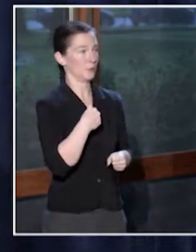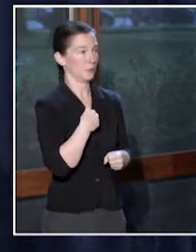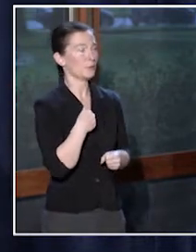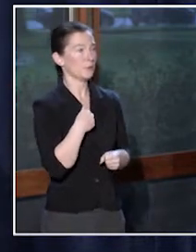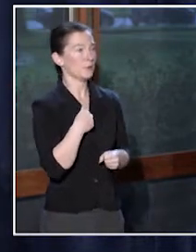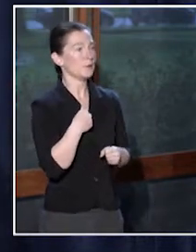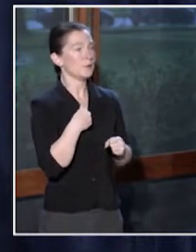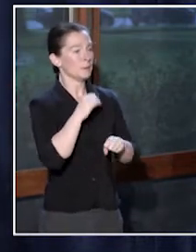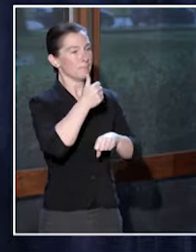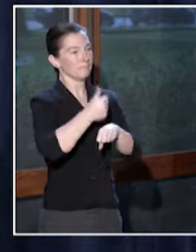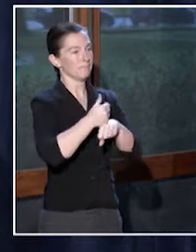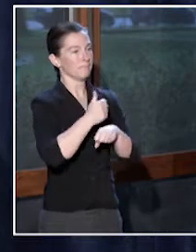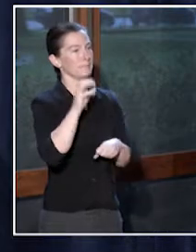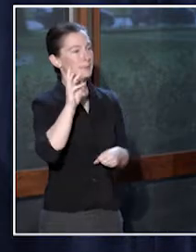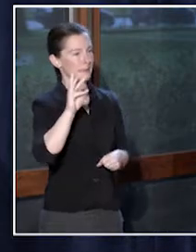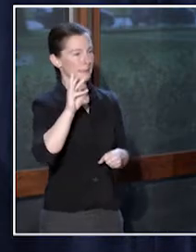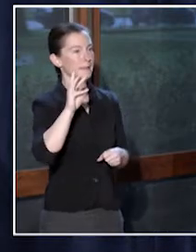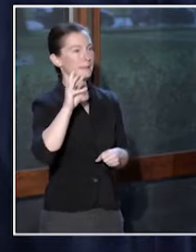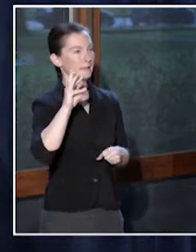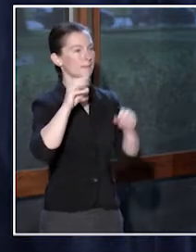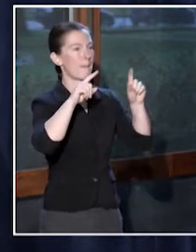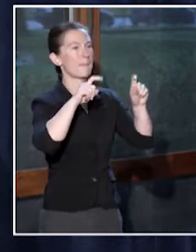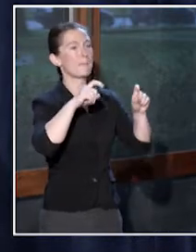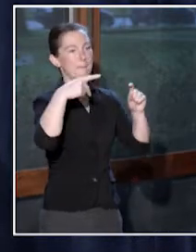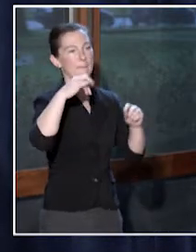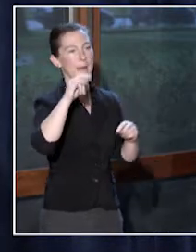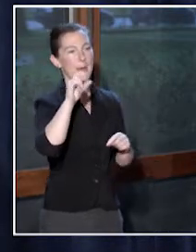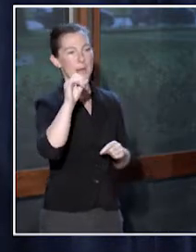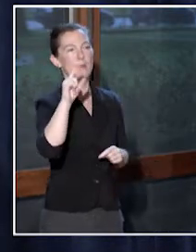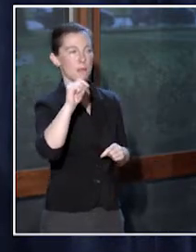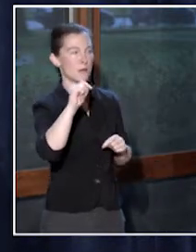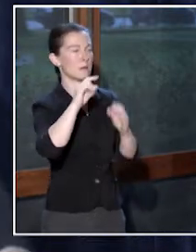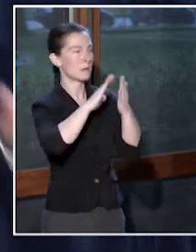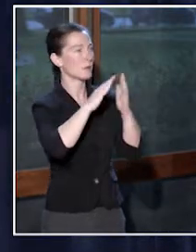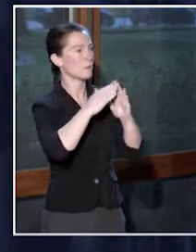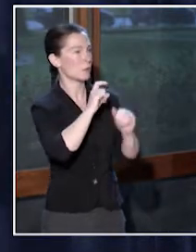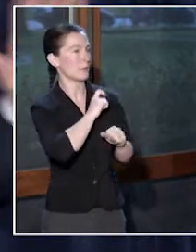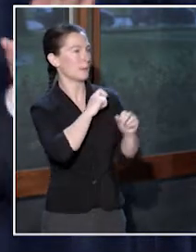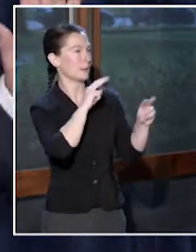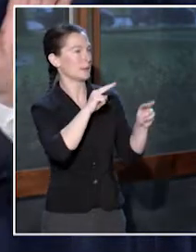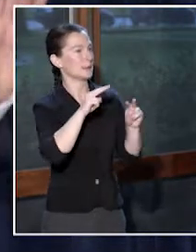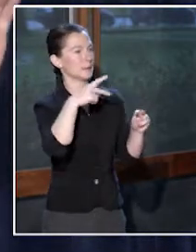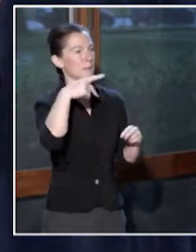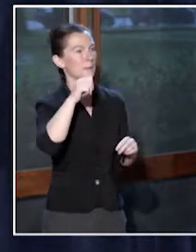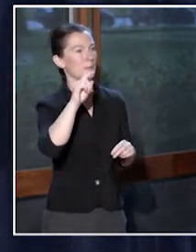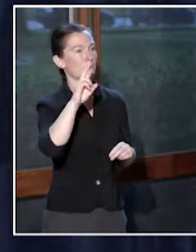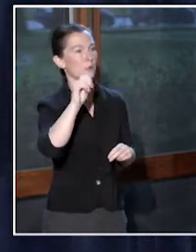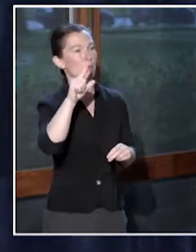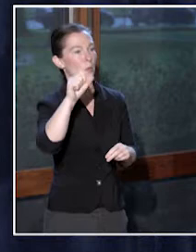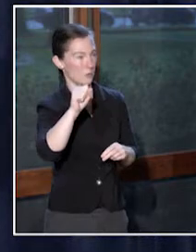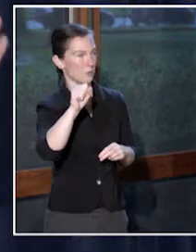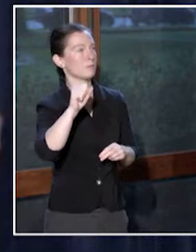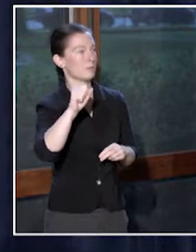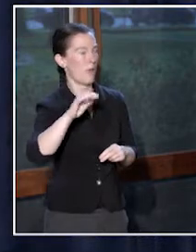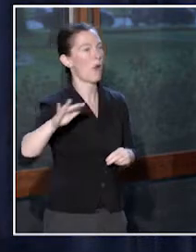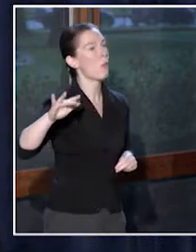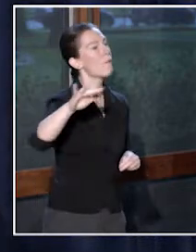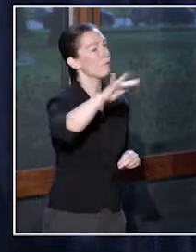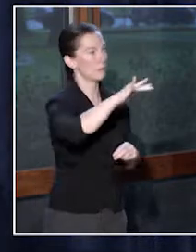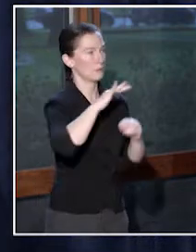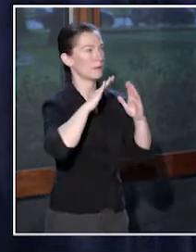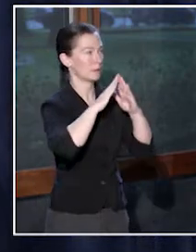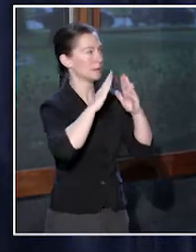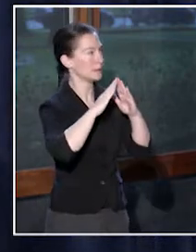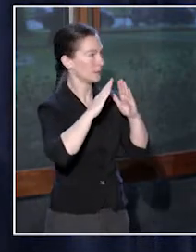community policing patrols, walking patrols in 6 neighborhoods in this city, all across the city. They were